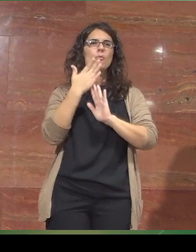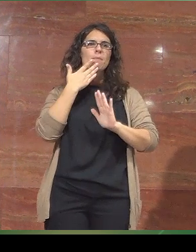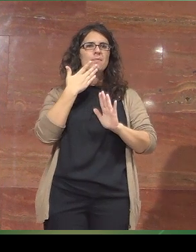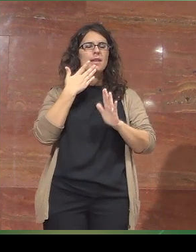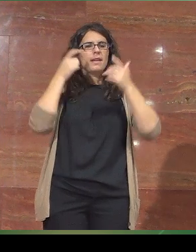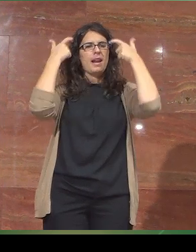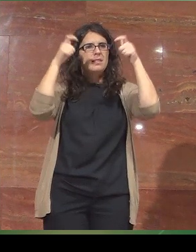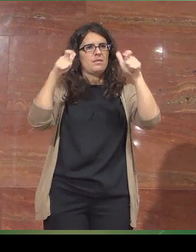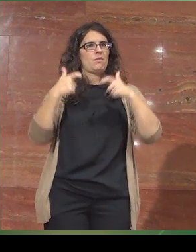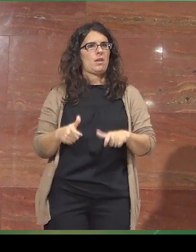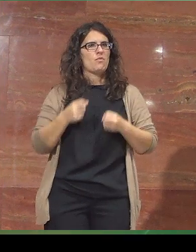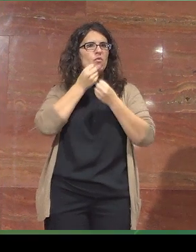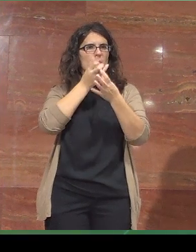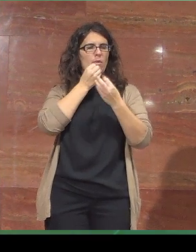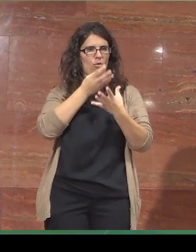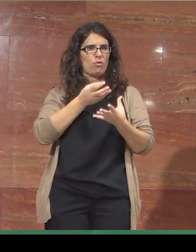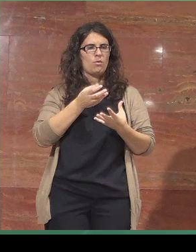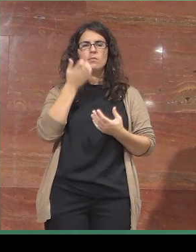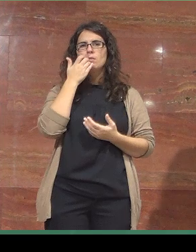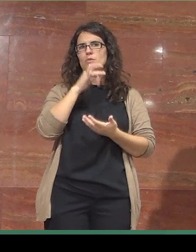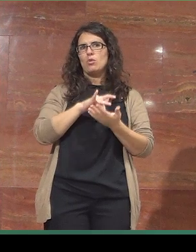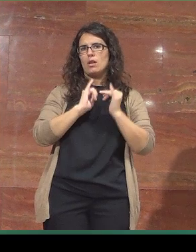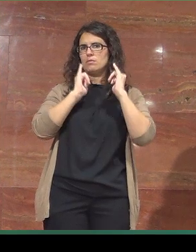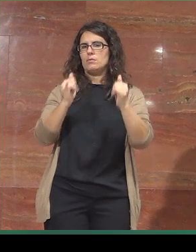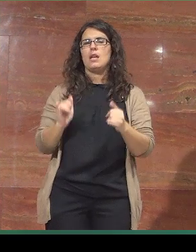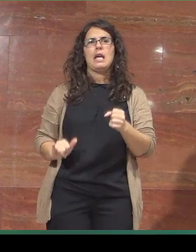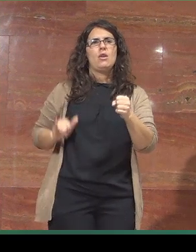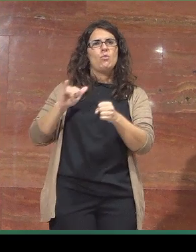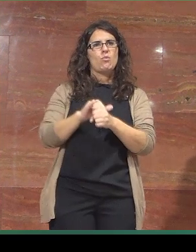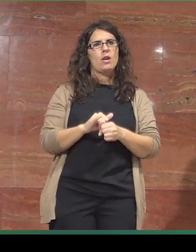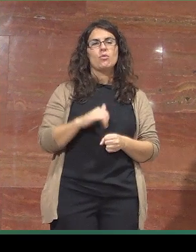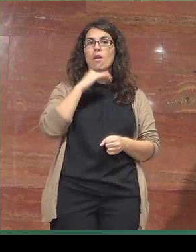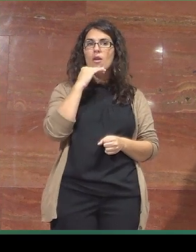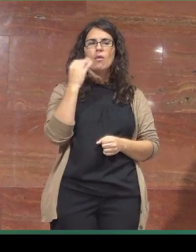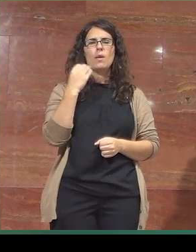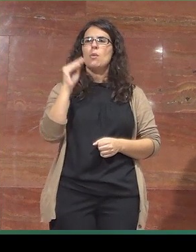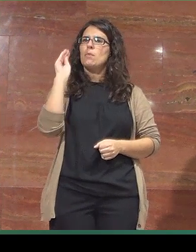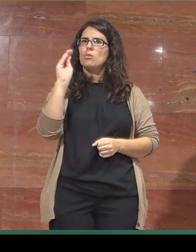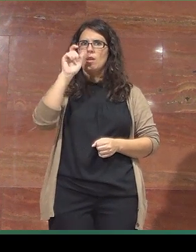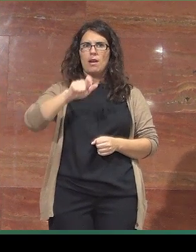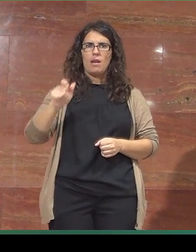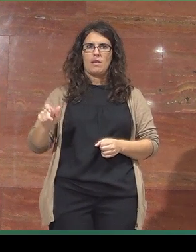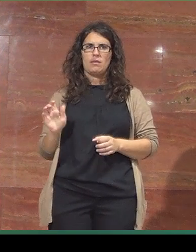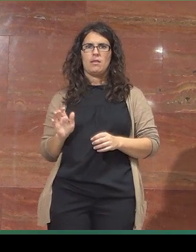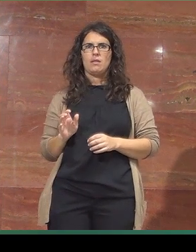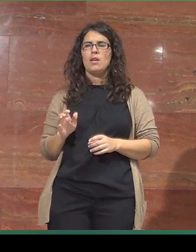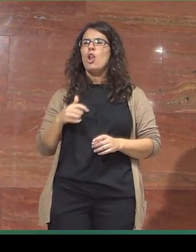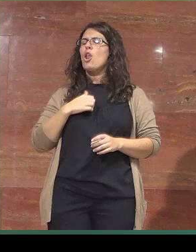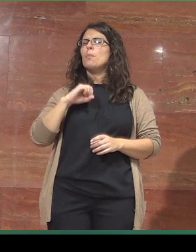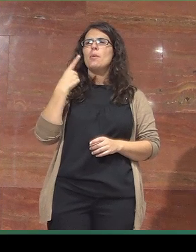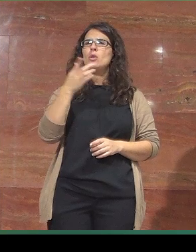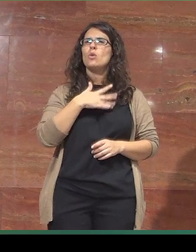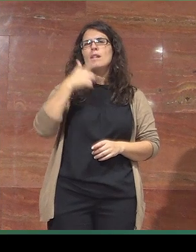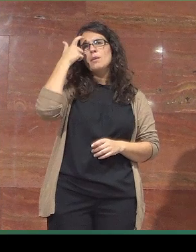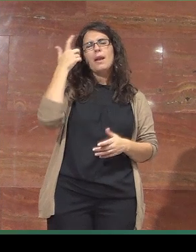big terminus, ask people, what's the first thing you want to know? Probably, if you've had a long journey, you want to find the